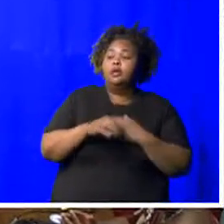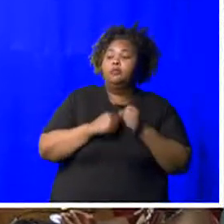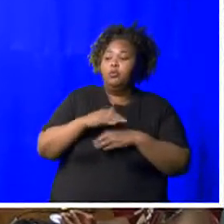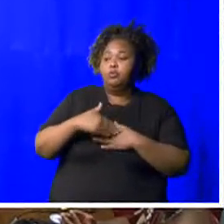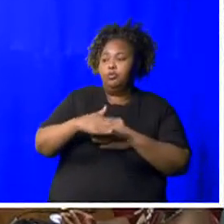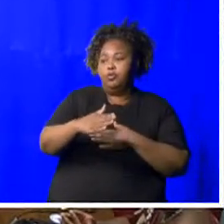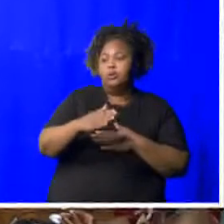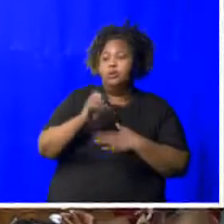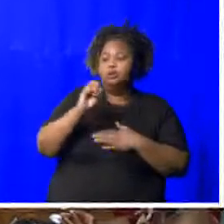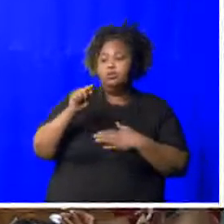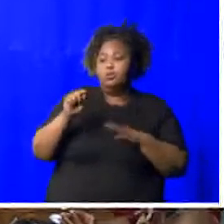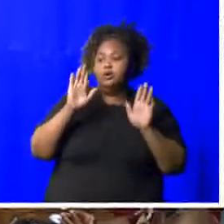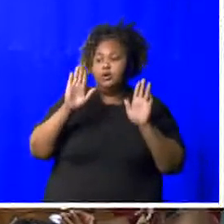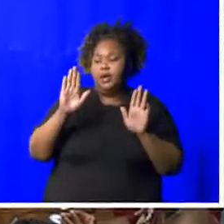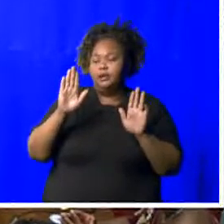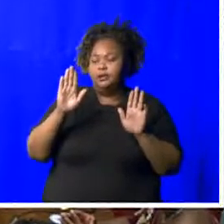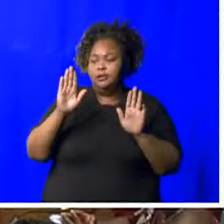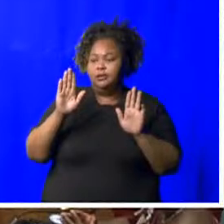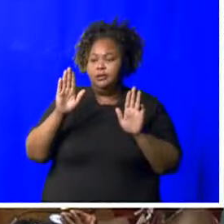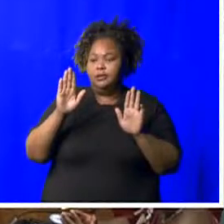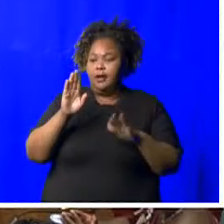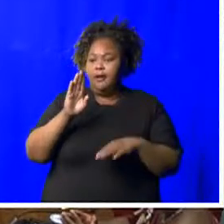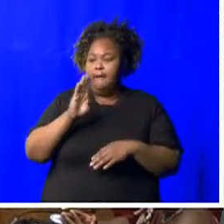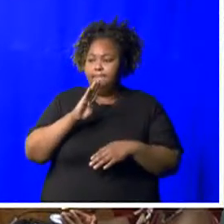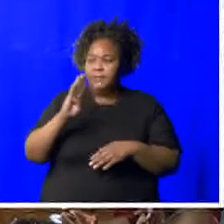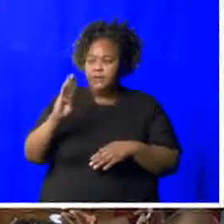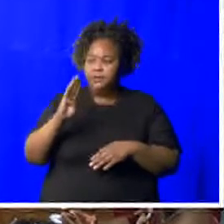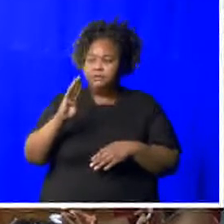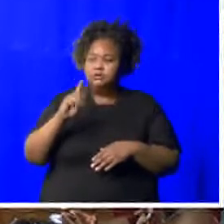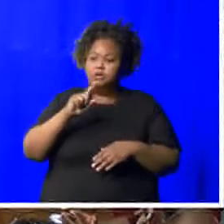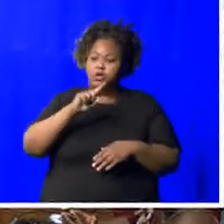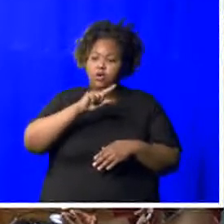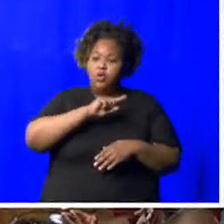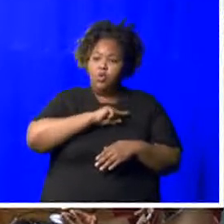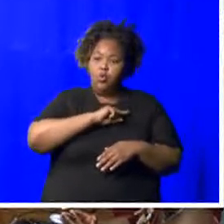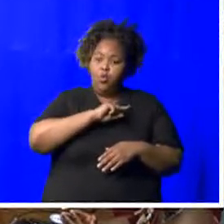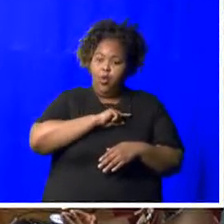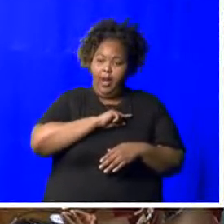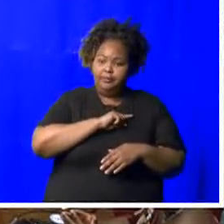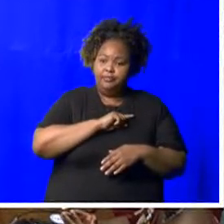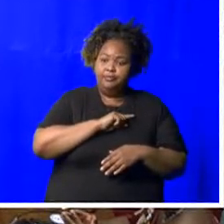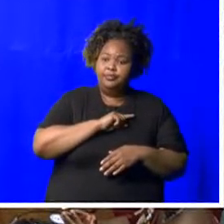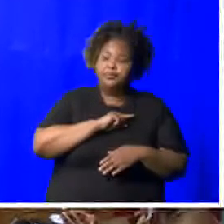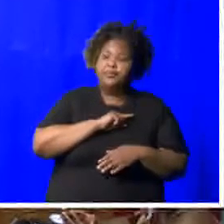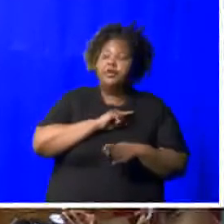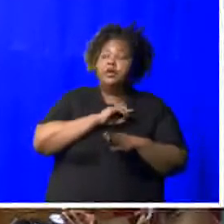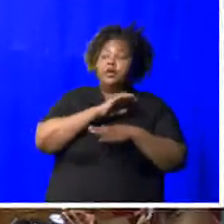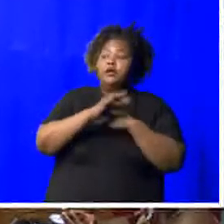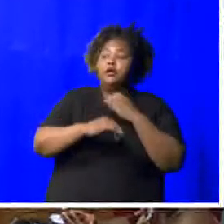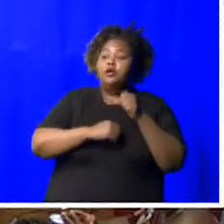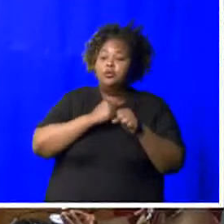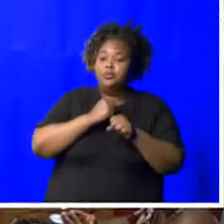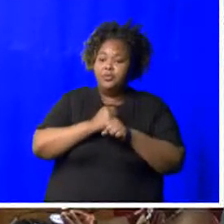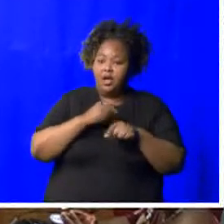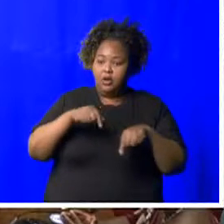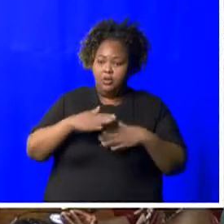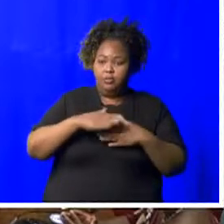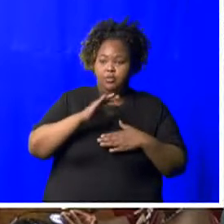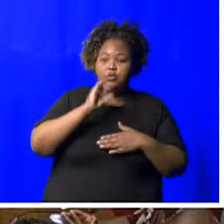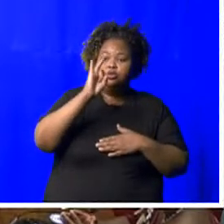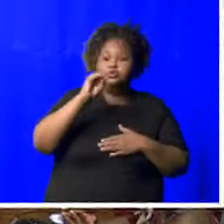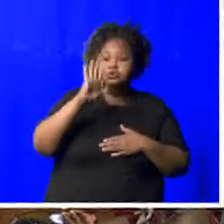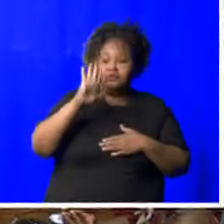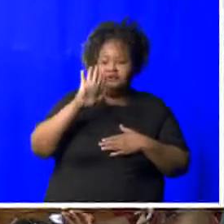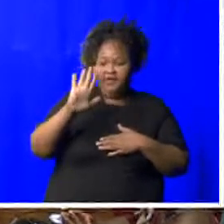2024-2025. This is because of higher expected growth and employment in 2024-2025 compared